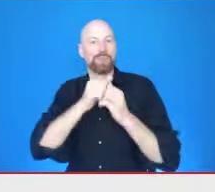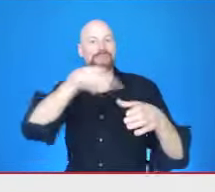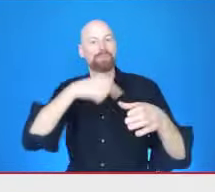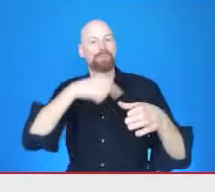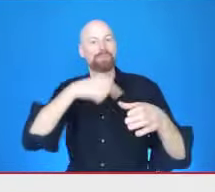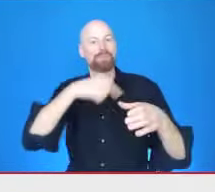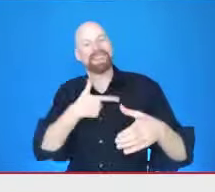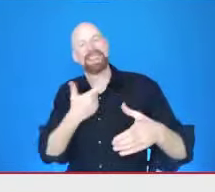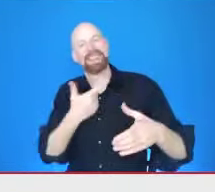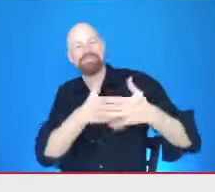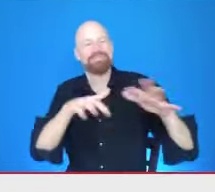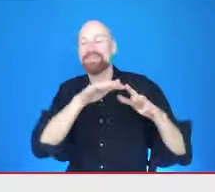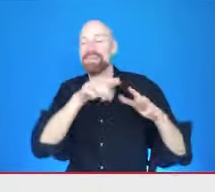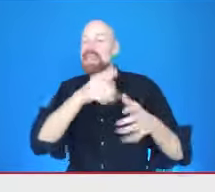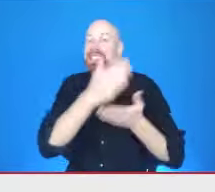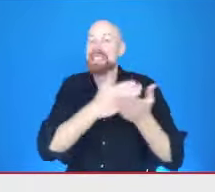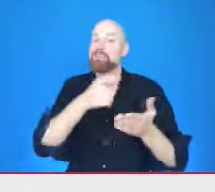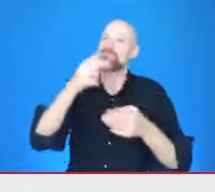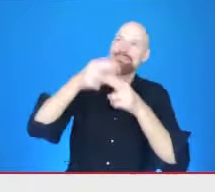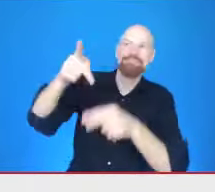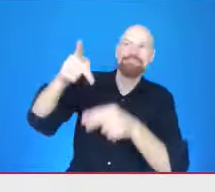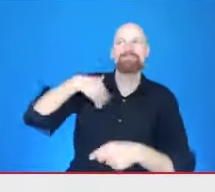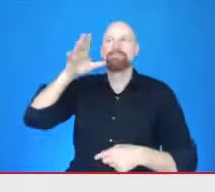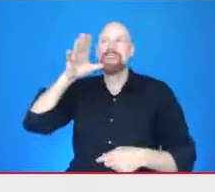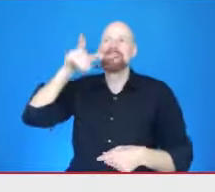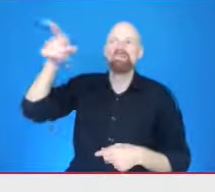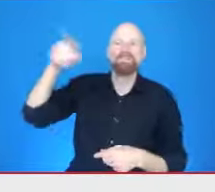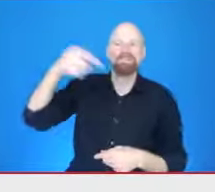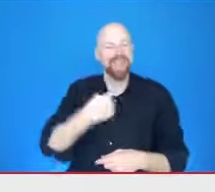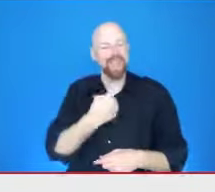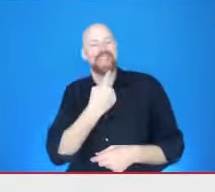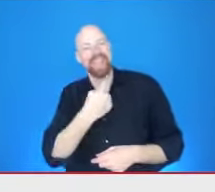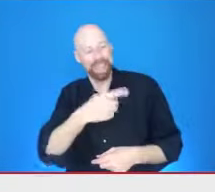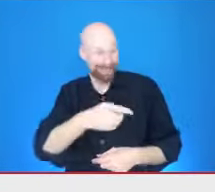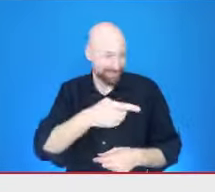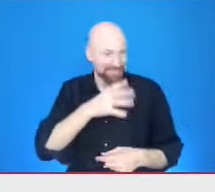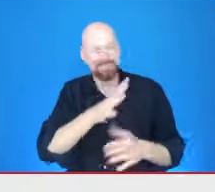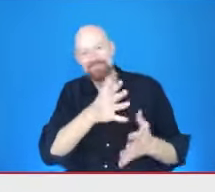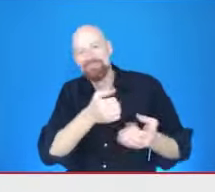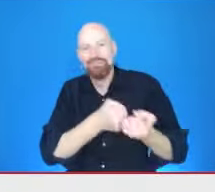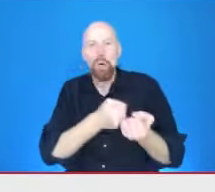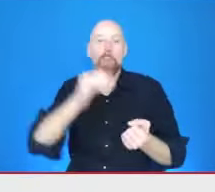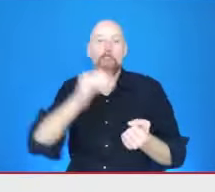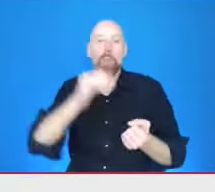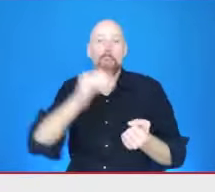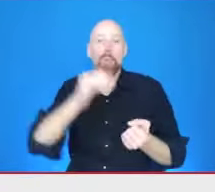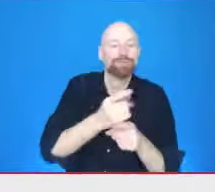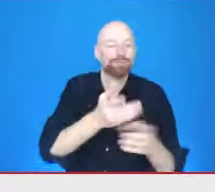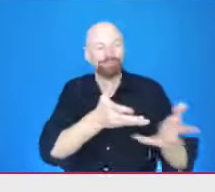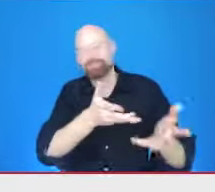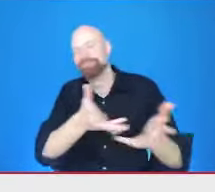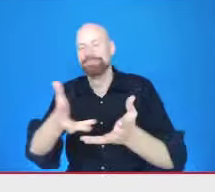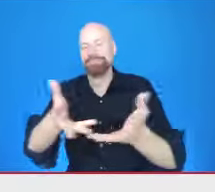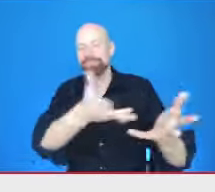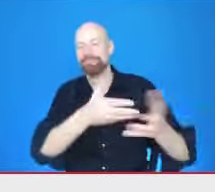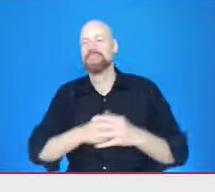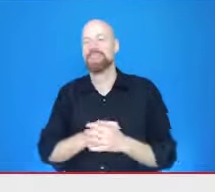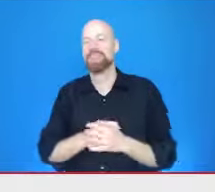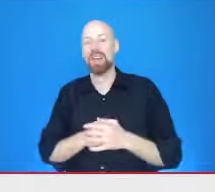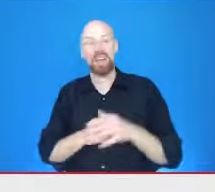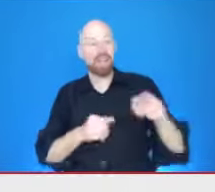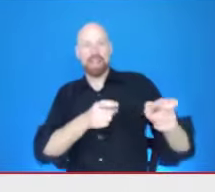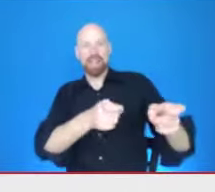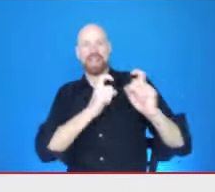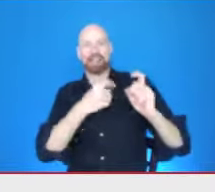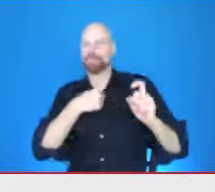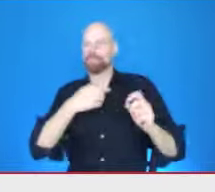weren't for him, I wouldn't live with the same passion, dedication, and heart. Mo was a force, and when he died, it was like some of the light in the